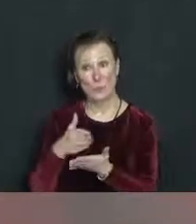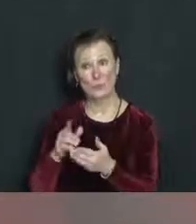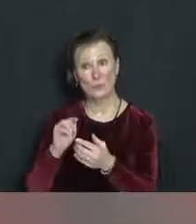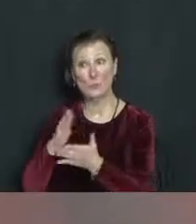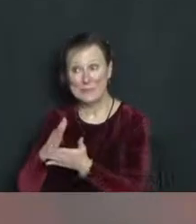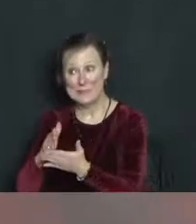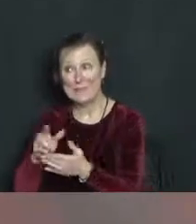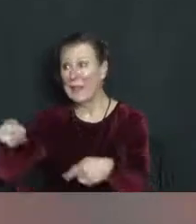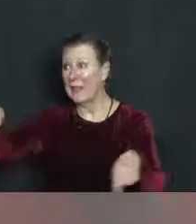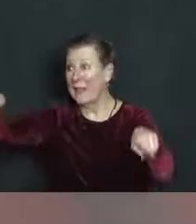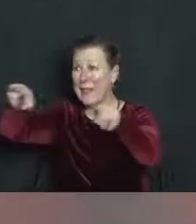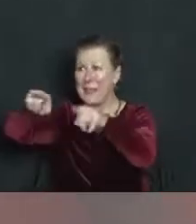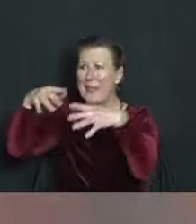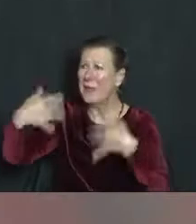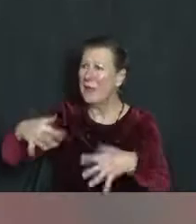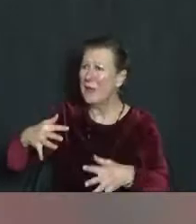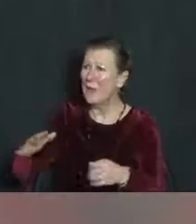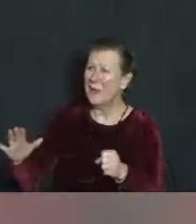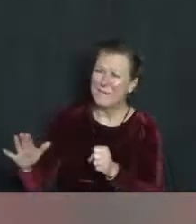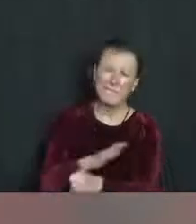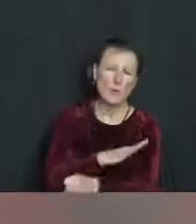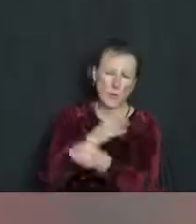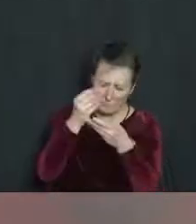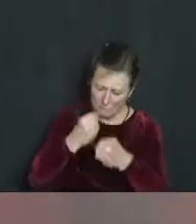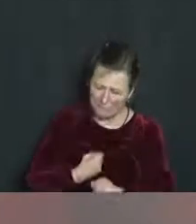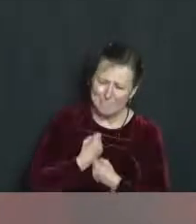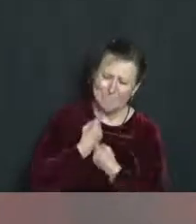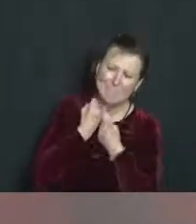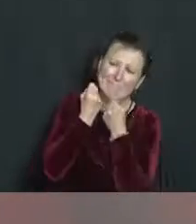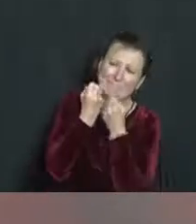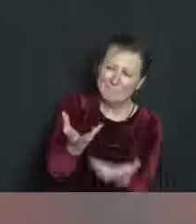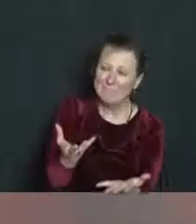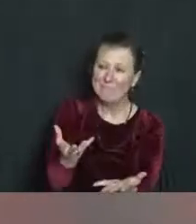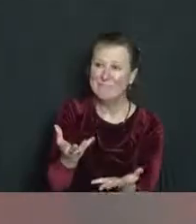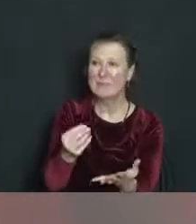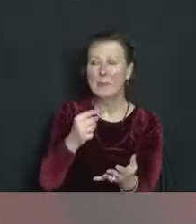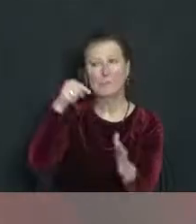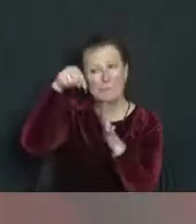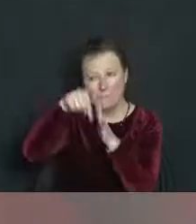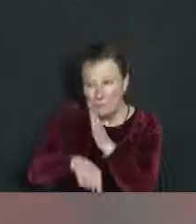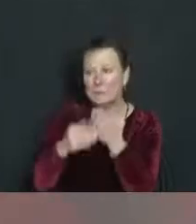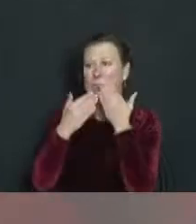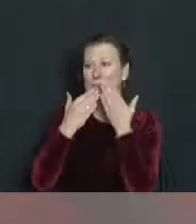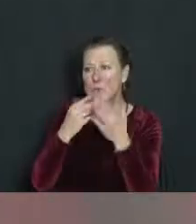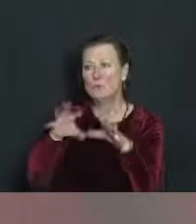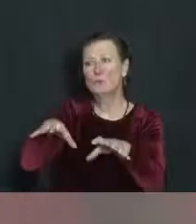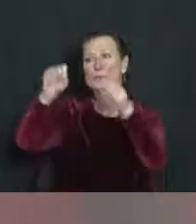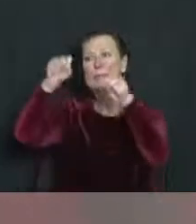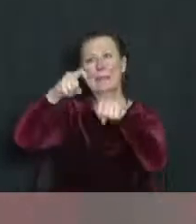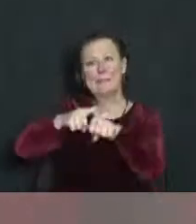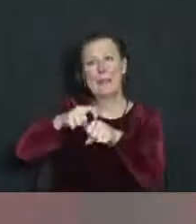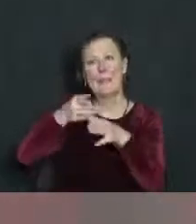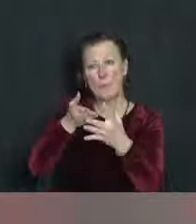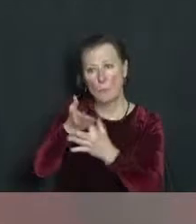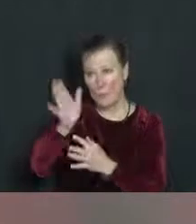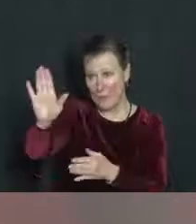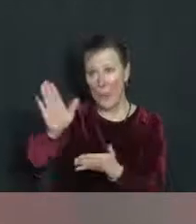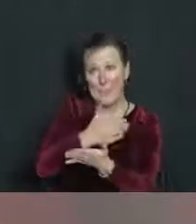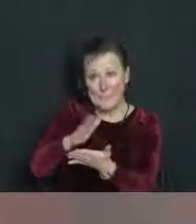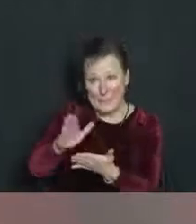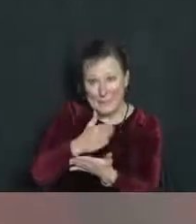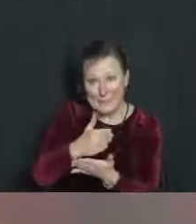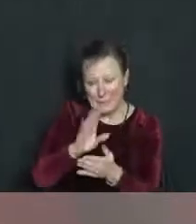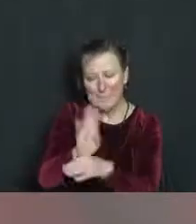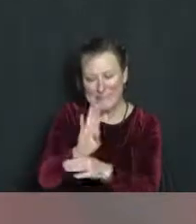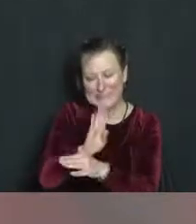gave it their all, and I was profoundly grateful to them for taking time out of their busy lives to sing like angels